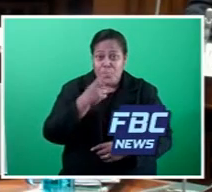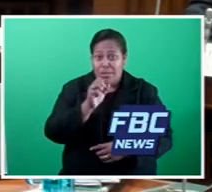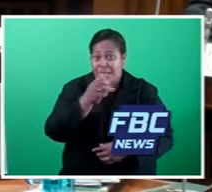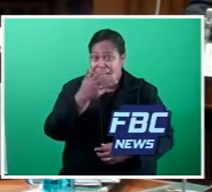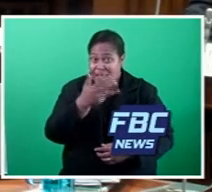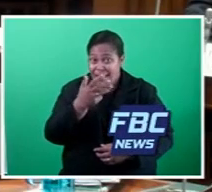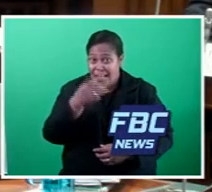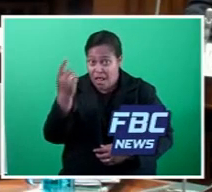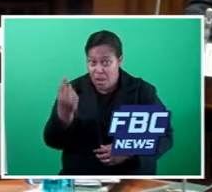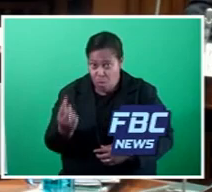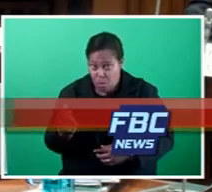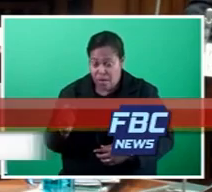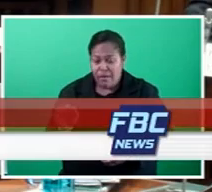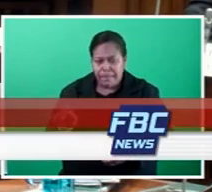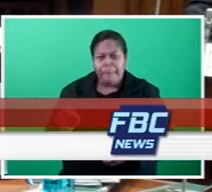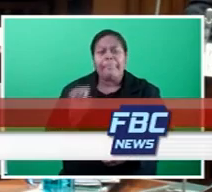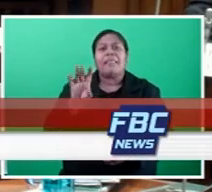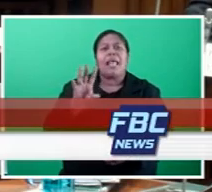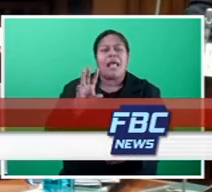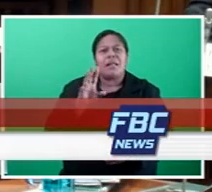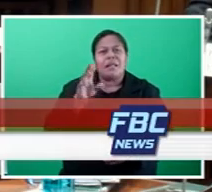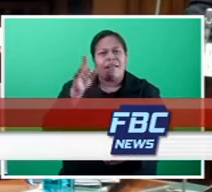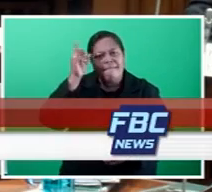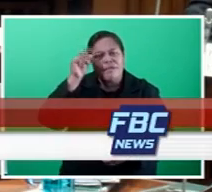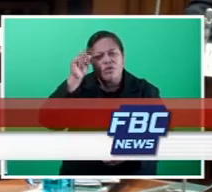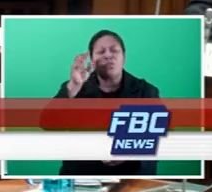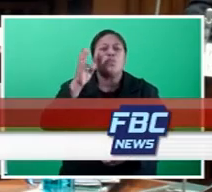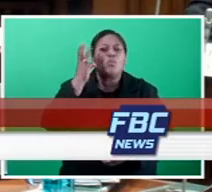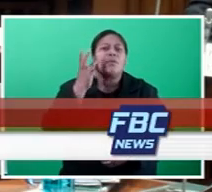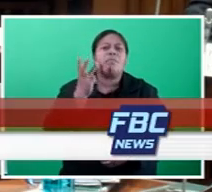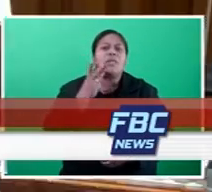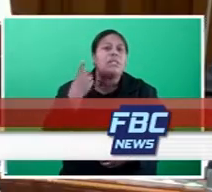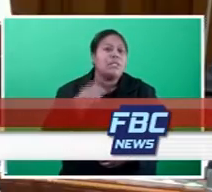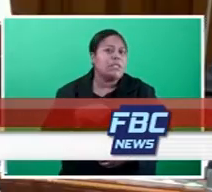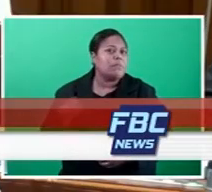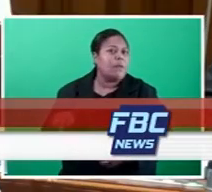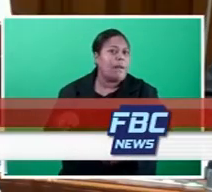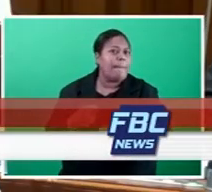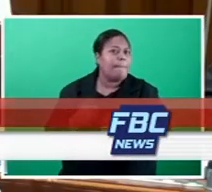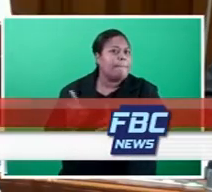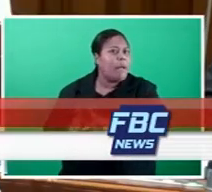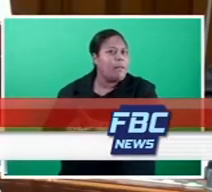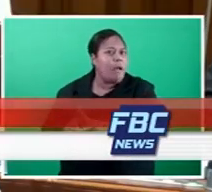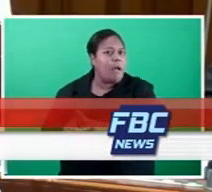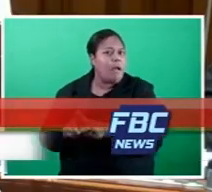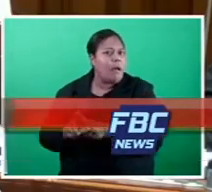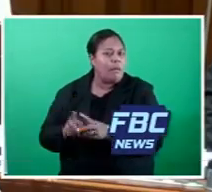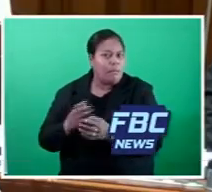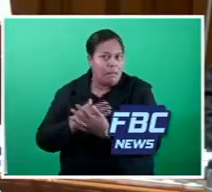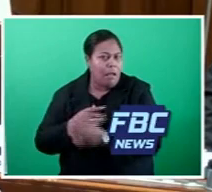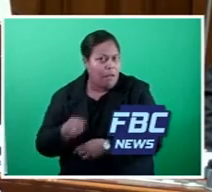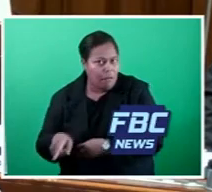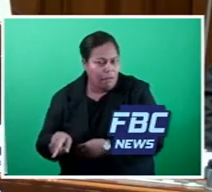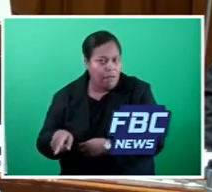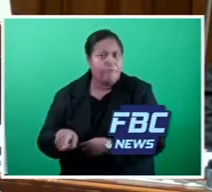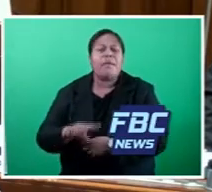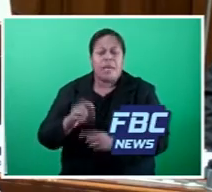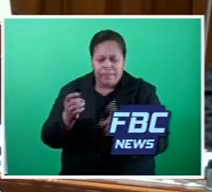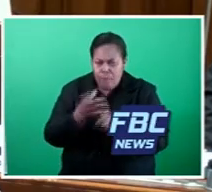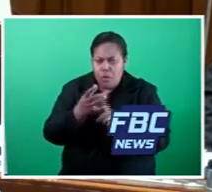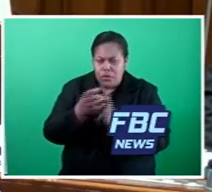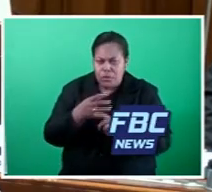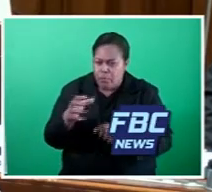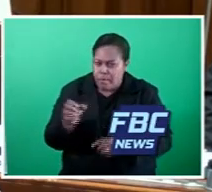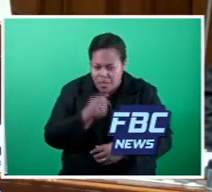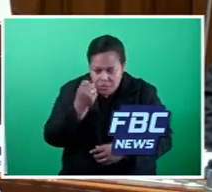2019 alone, 10 Fijian women were killed by their intimate partners. It is important to recognize and